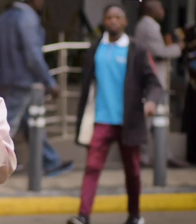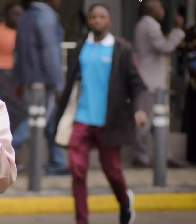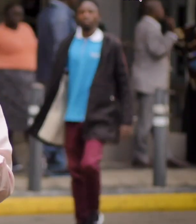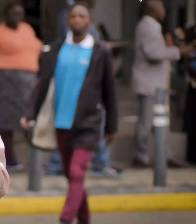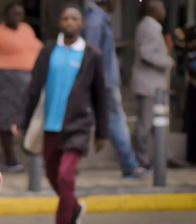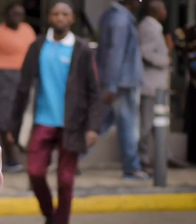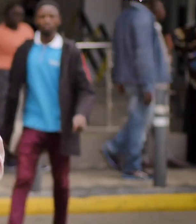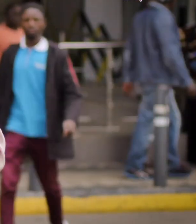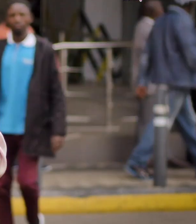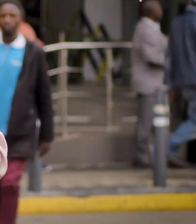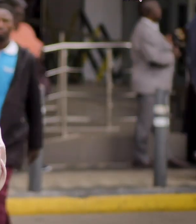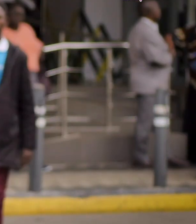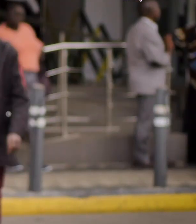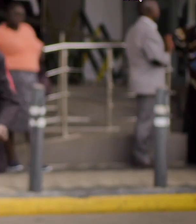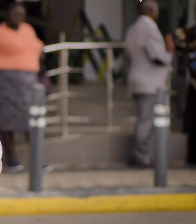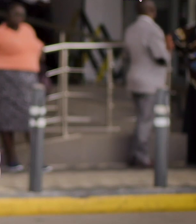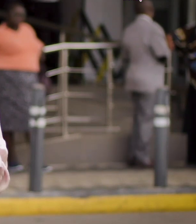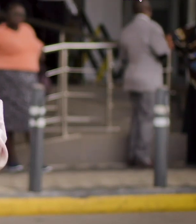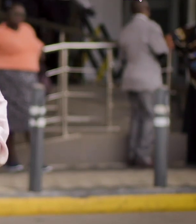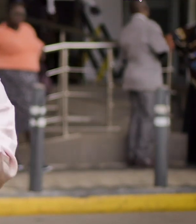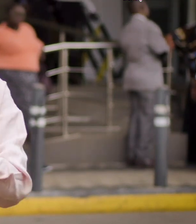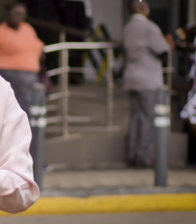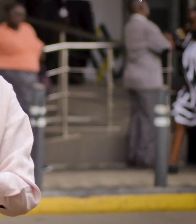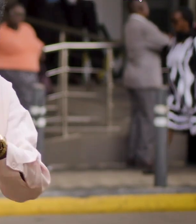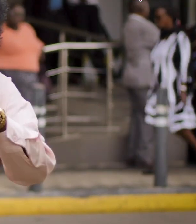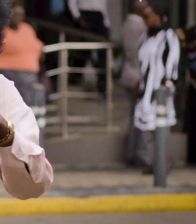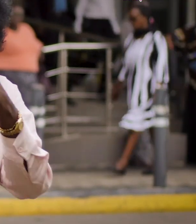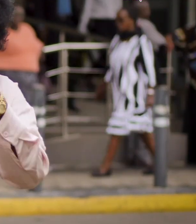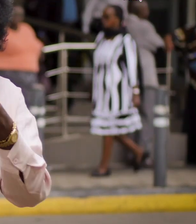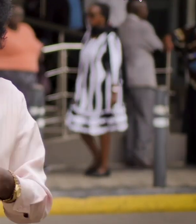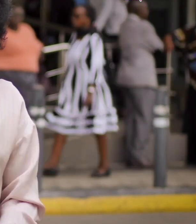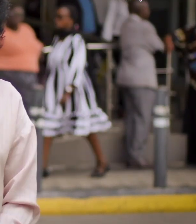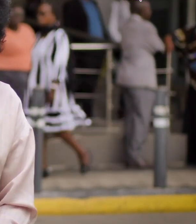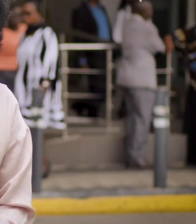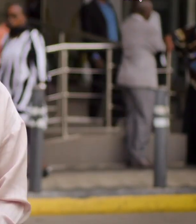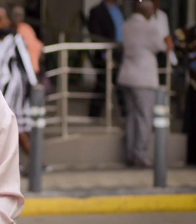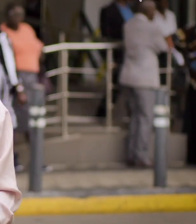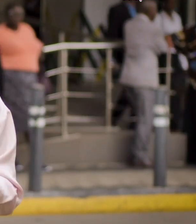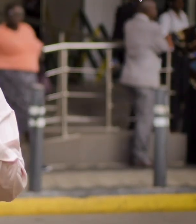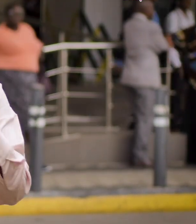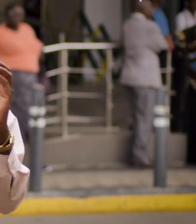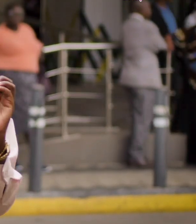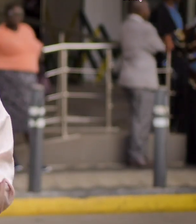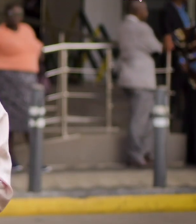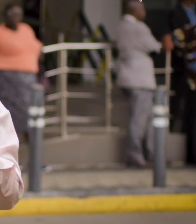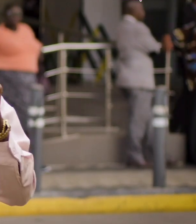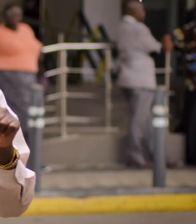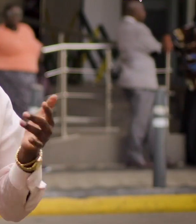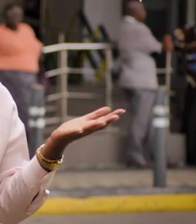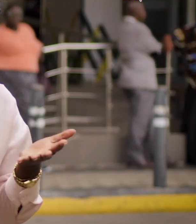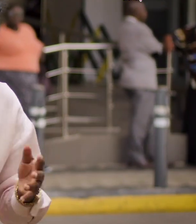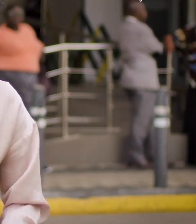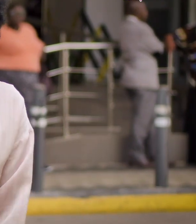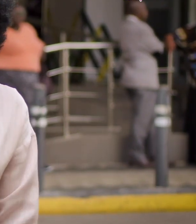Friday at 7:30 p.m. up to 8 p.m. And we always have a repeat every Sunday at 7:30 to